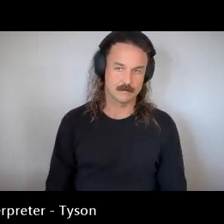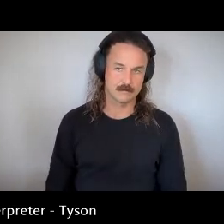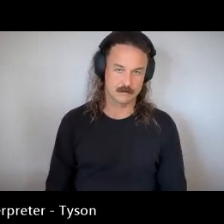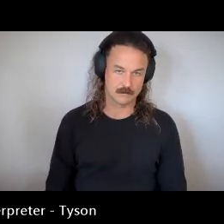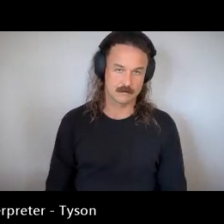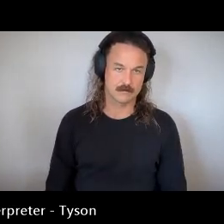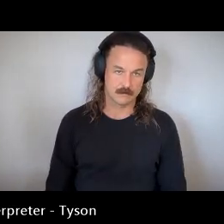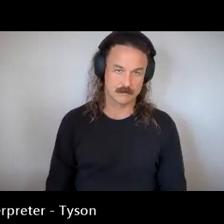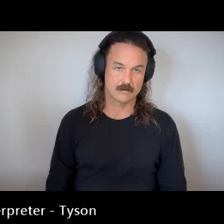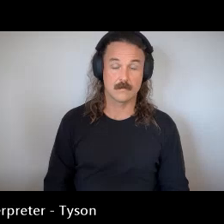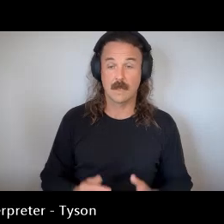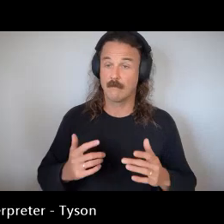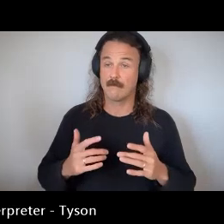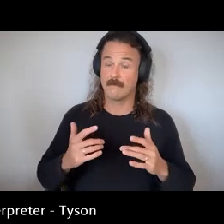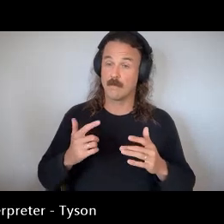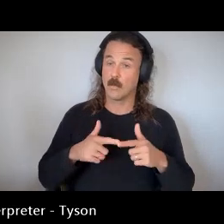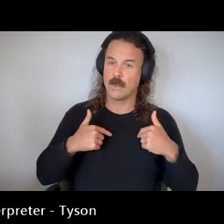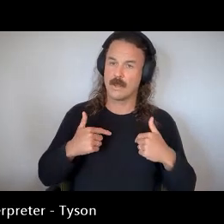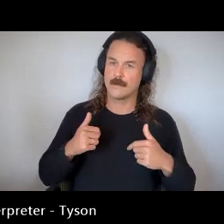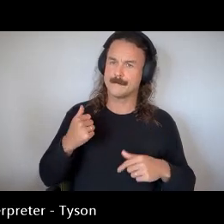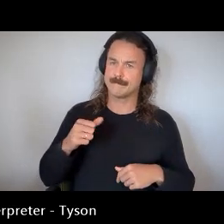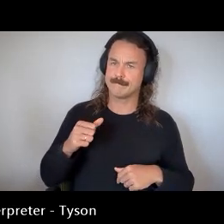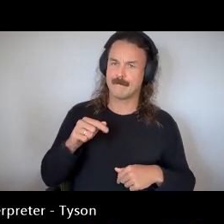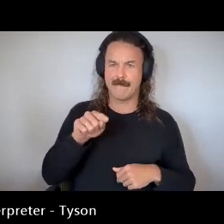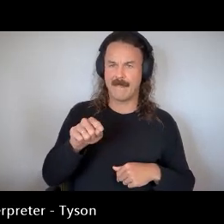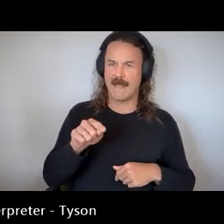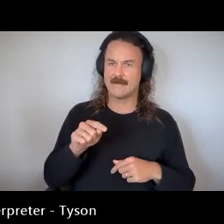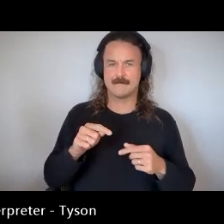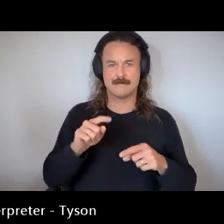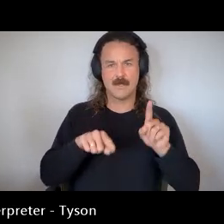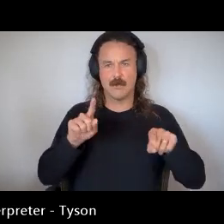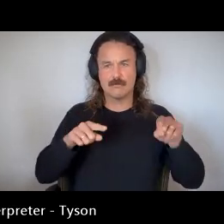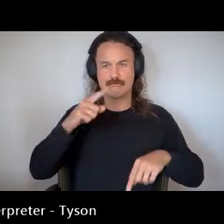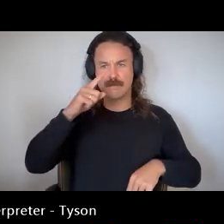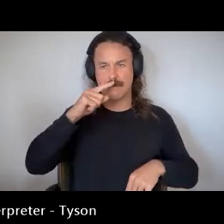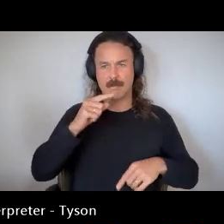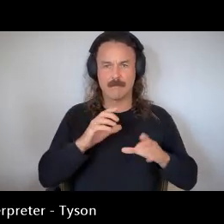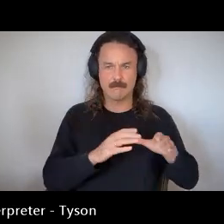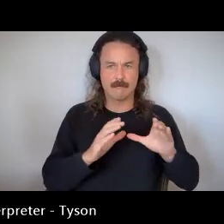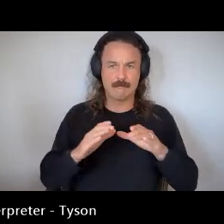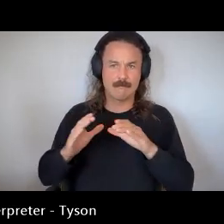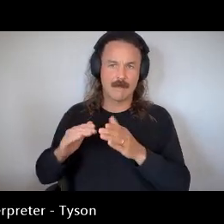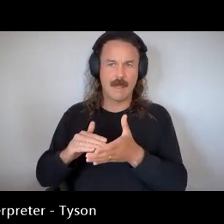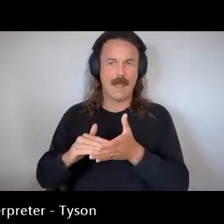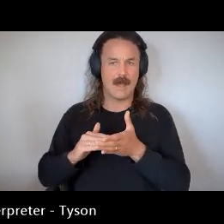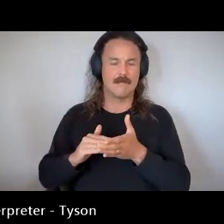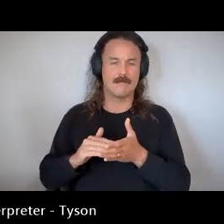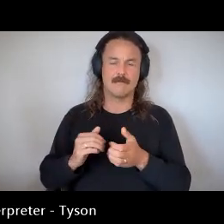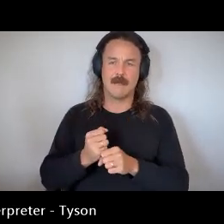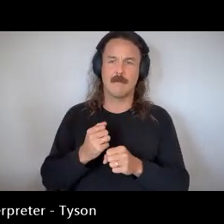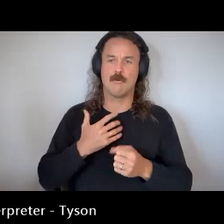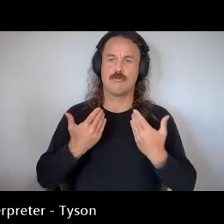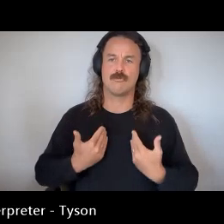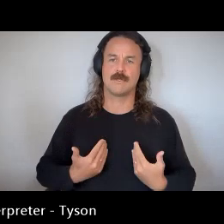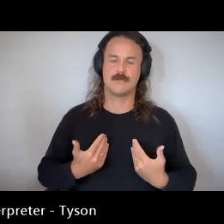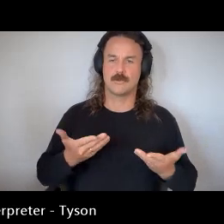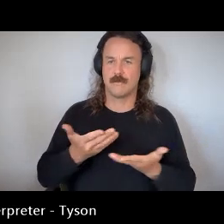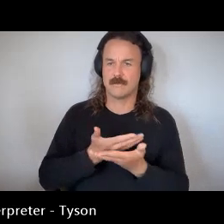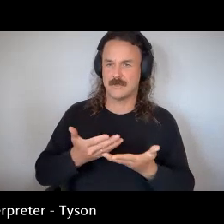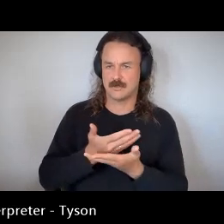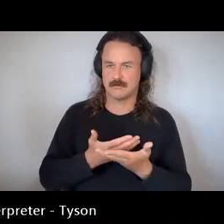enriched our conversations within the Sydney team, but also then with our colleagues from Monash and Flinders when we were discussing the item